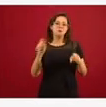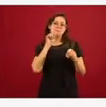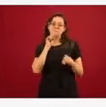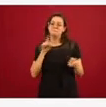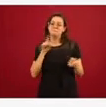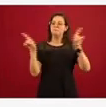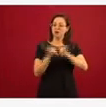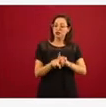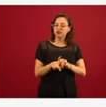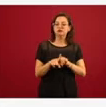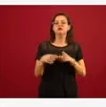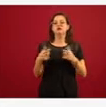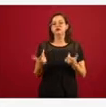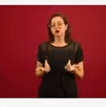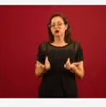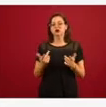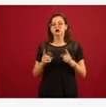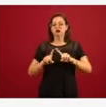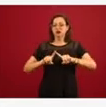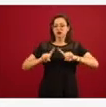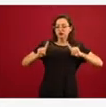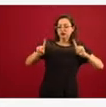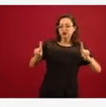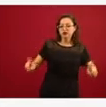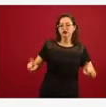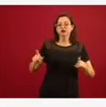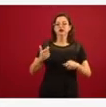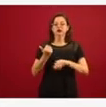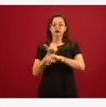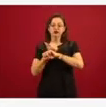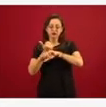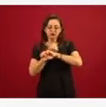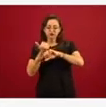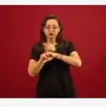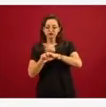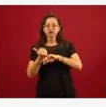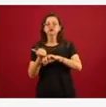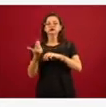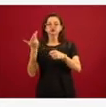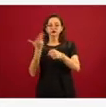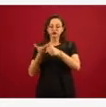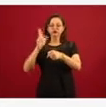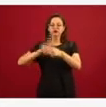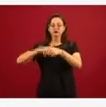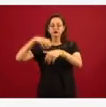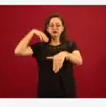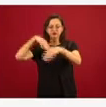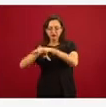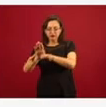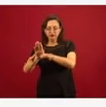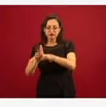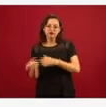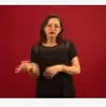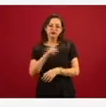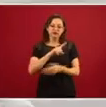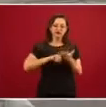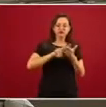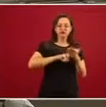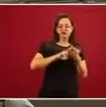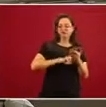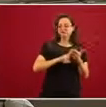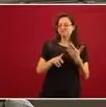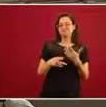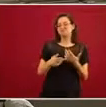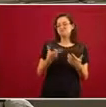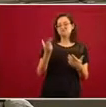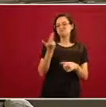When talking about the gender proportion, 58% of the cases are male, 42 are female, and as you